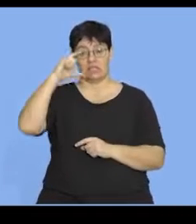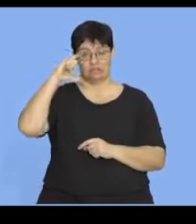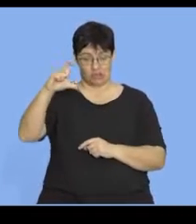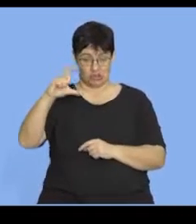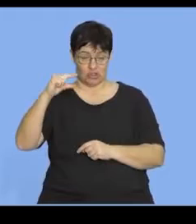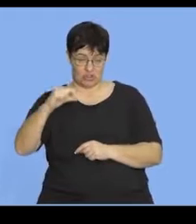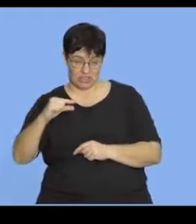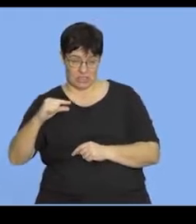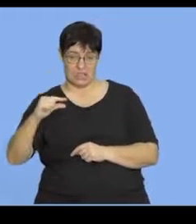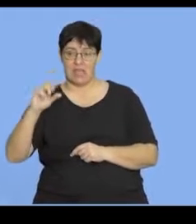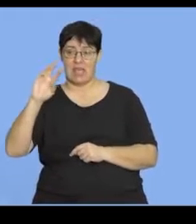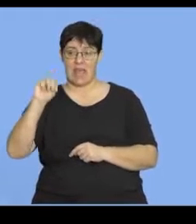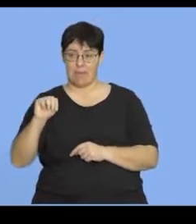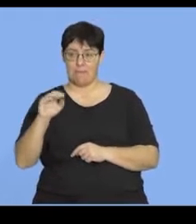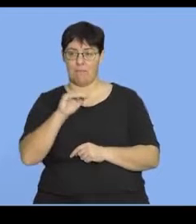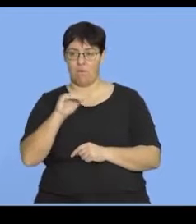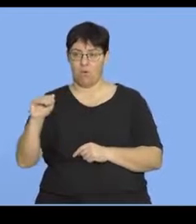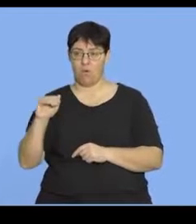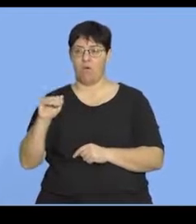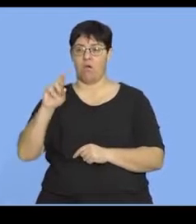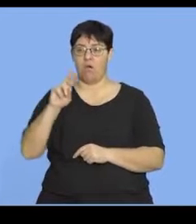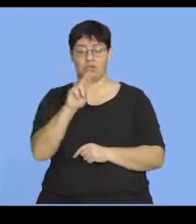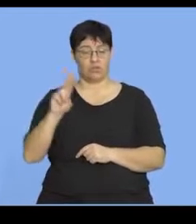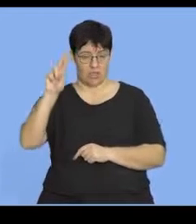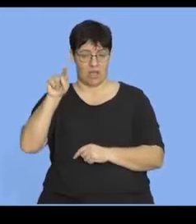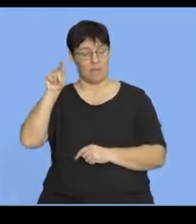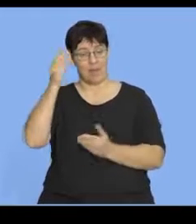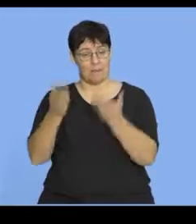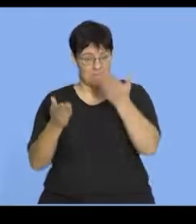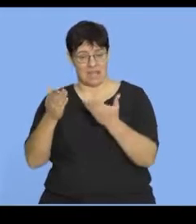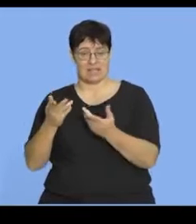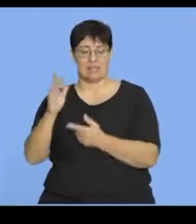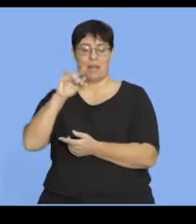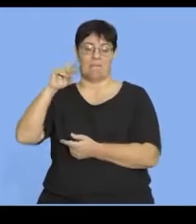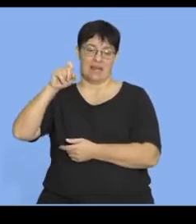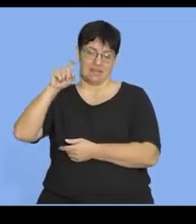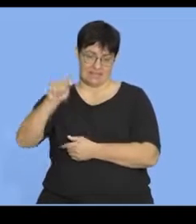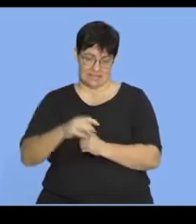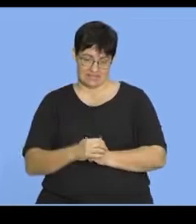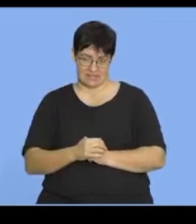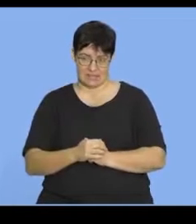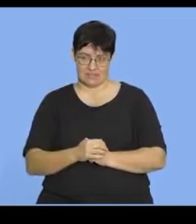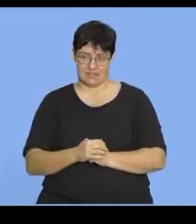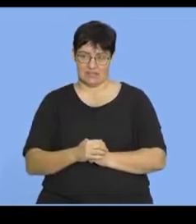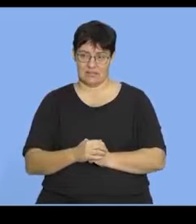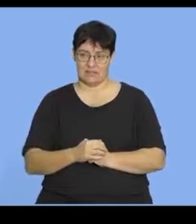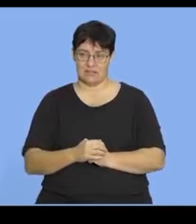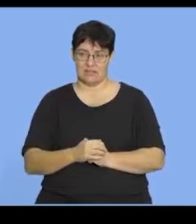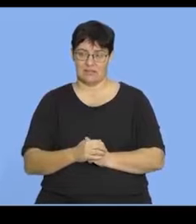M over R squared, where that's the mass of the planet. Mass of the object is